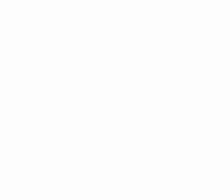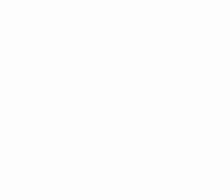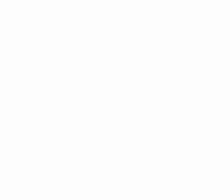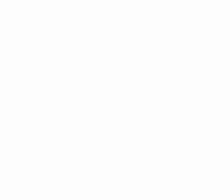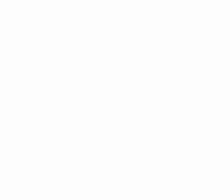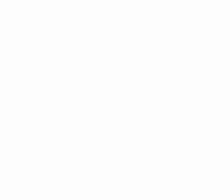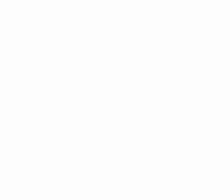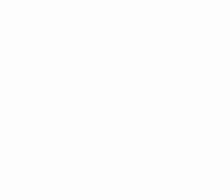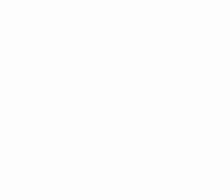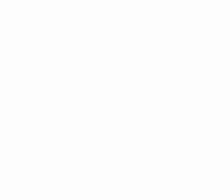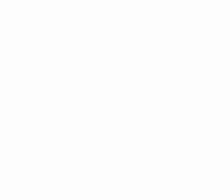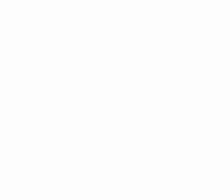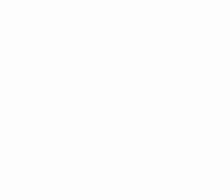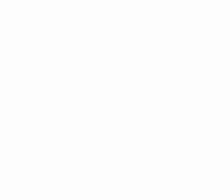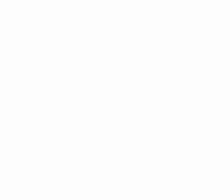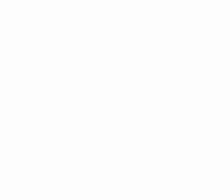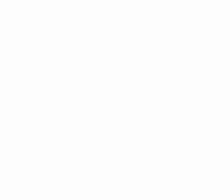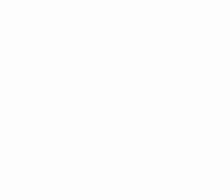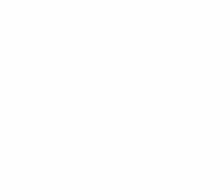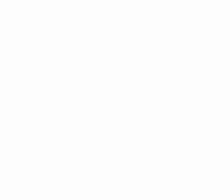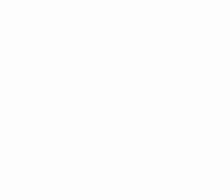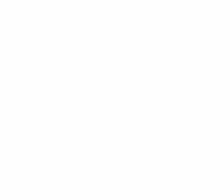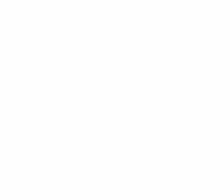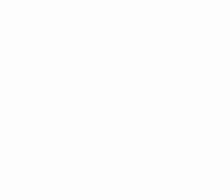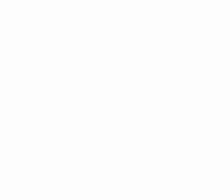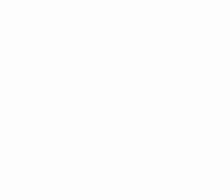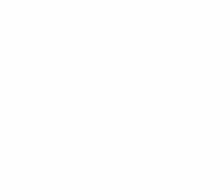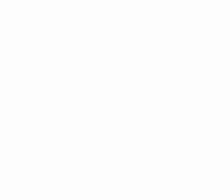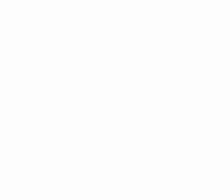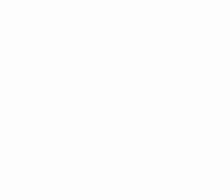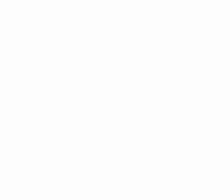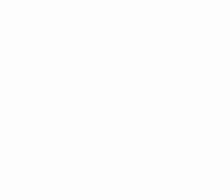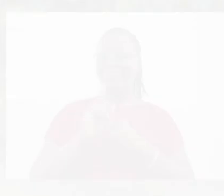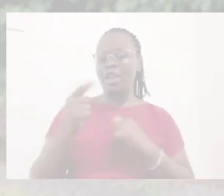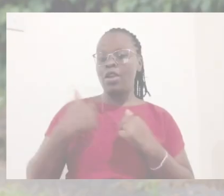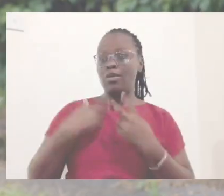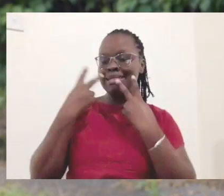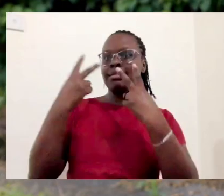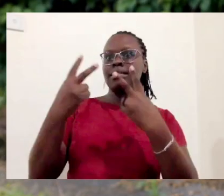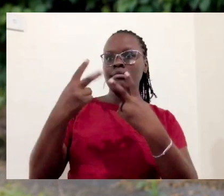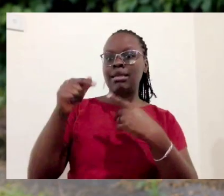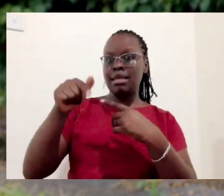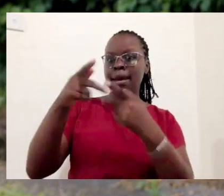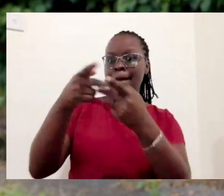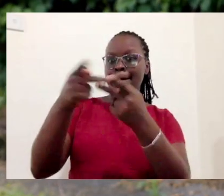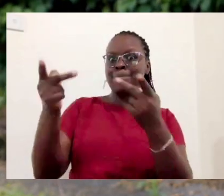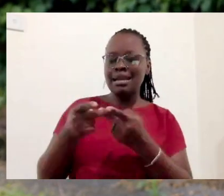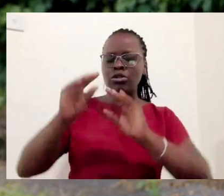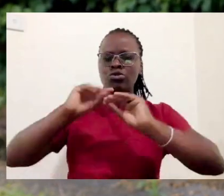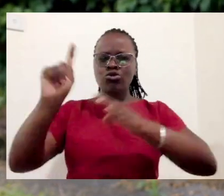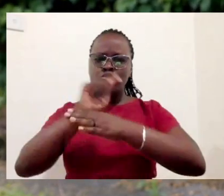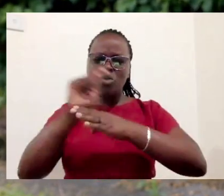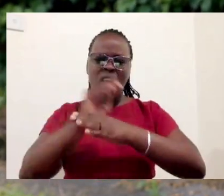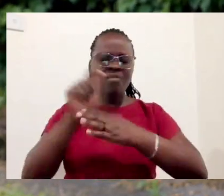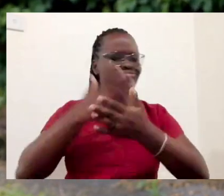Finally, many people think digital skills are only for young, tech-savvy people. We have seen that Elimu trains